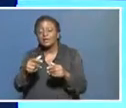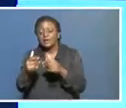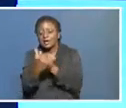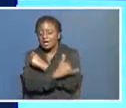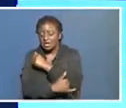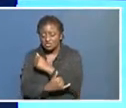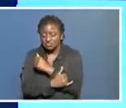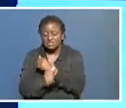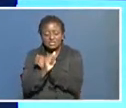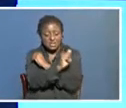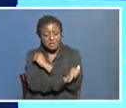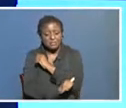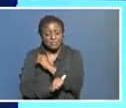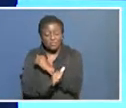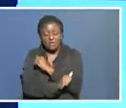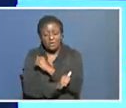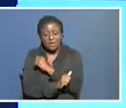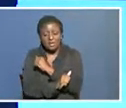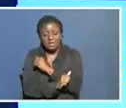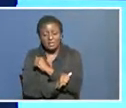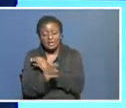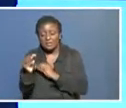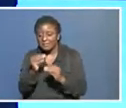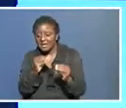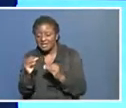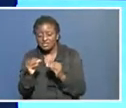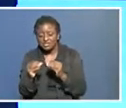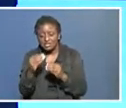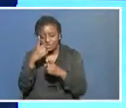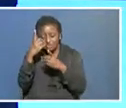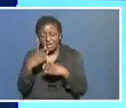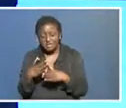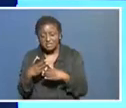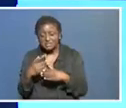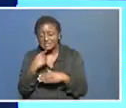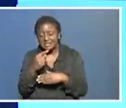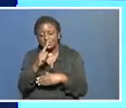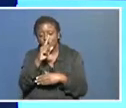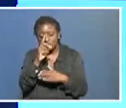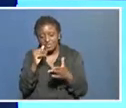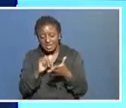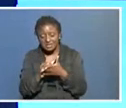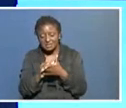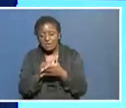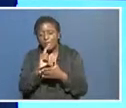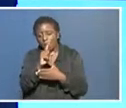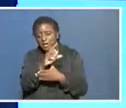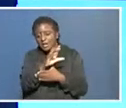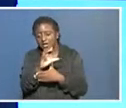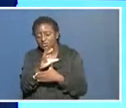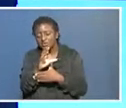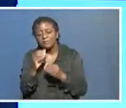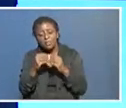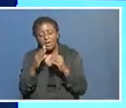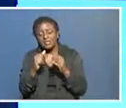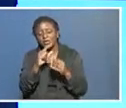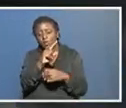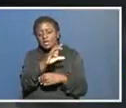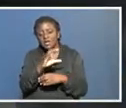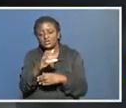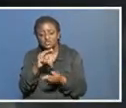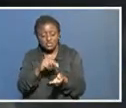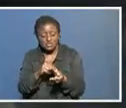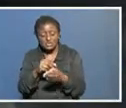Authority Managing Director Aubinette Rowe pegging that at 100 plus nurses in recent years. Our